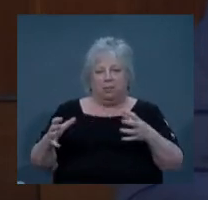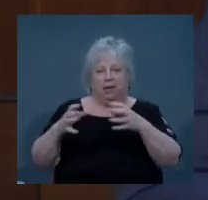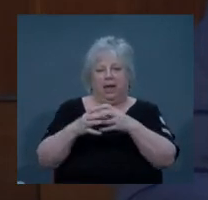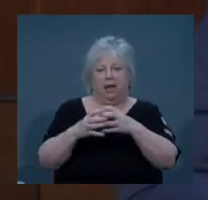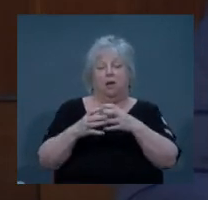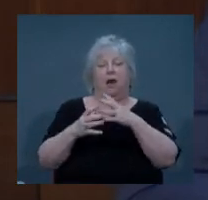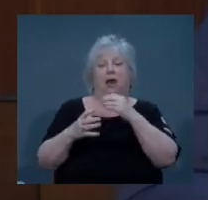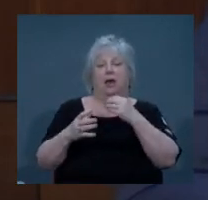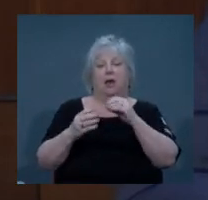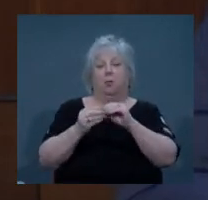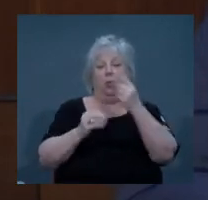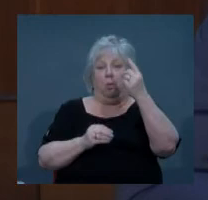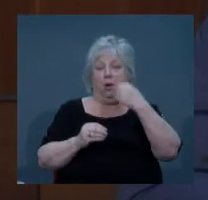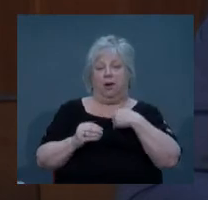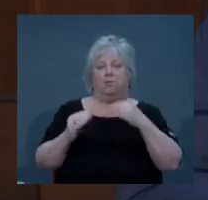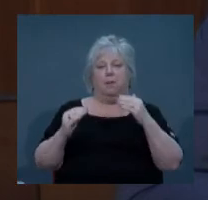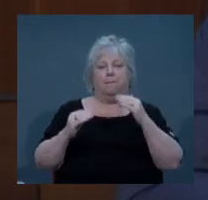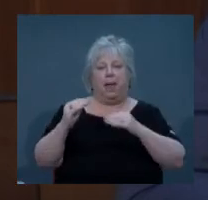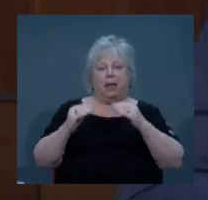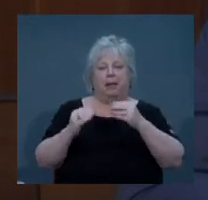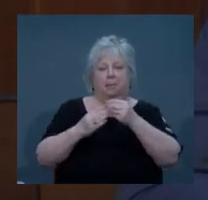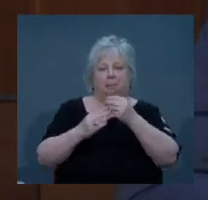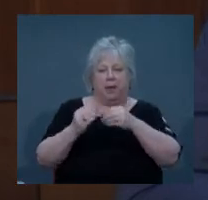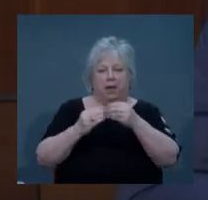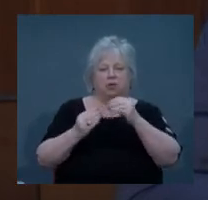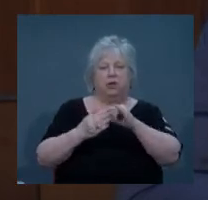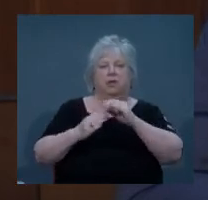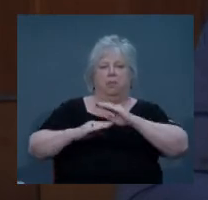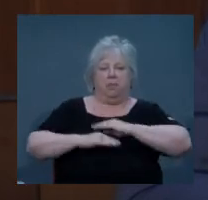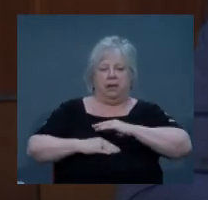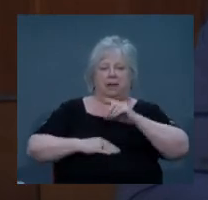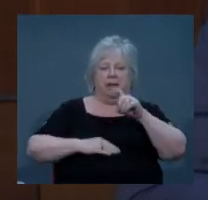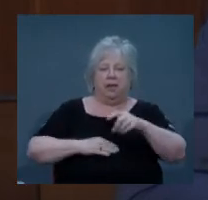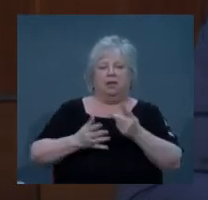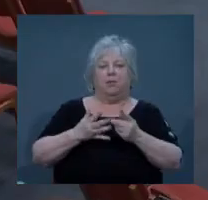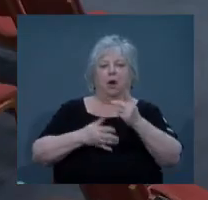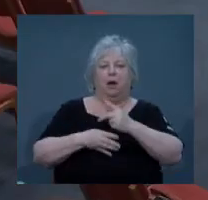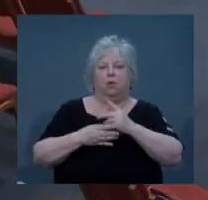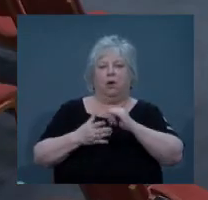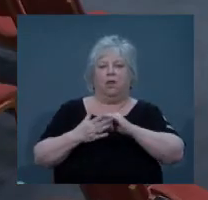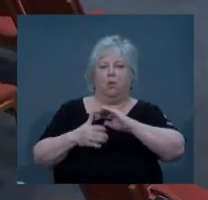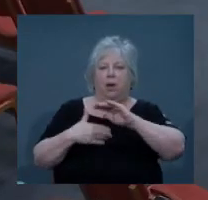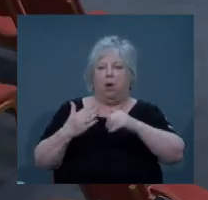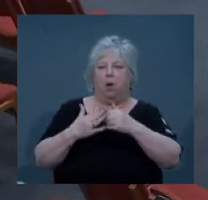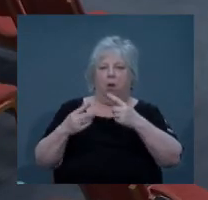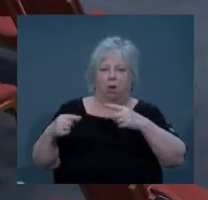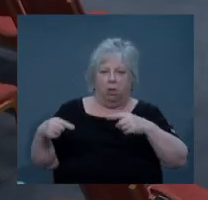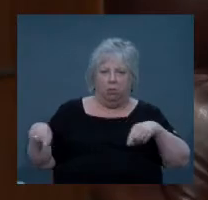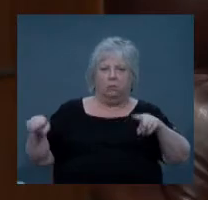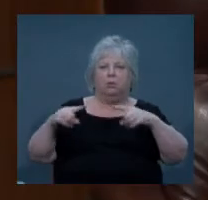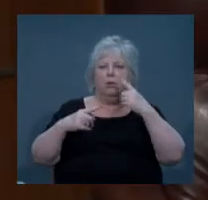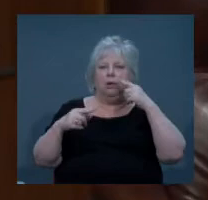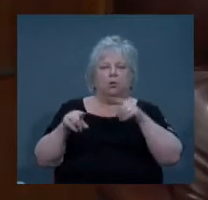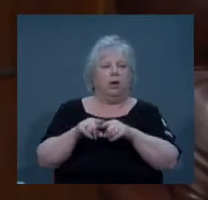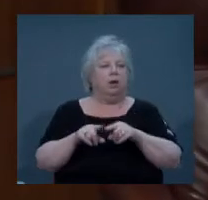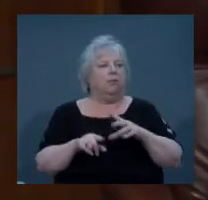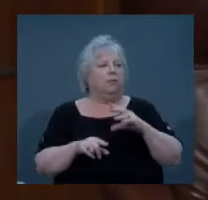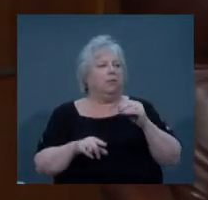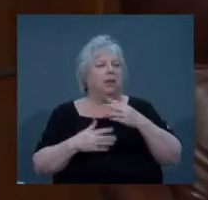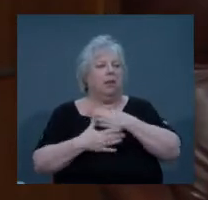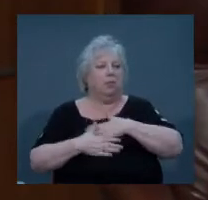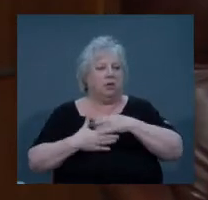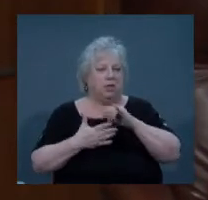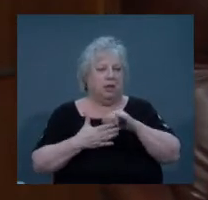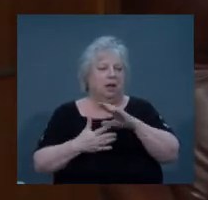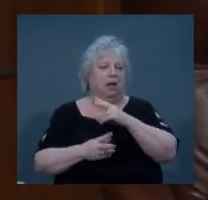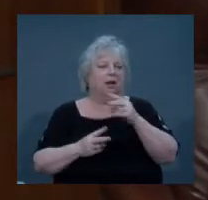one, that meets the needs of the priorities that we collectively agree on. And I appreciate that, Mayor, and I thank you for the very